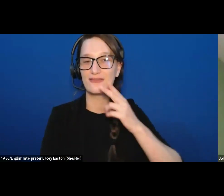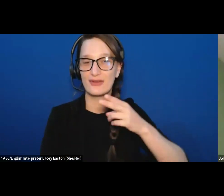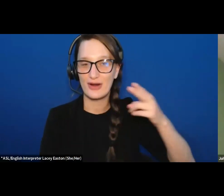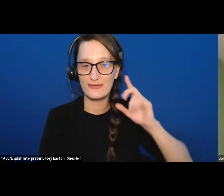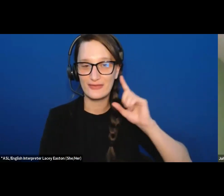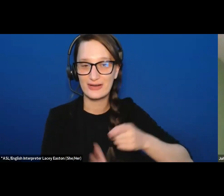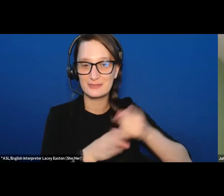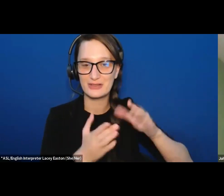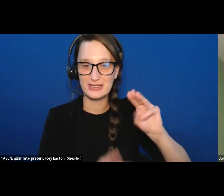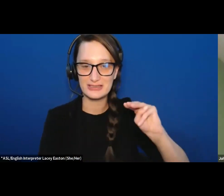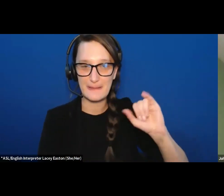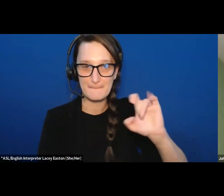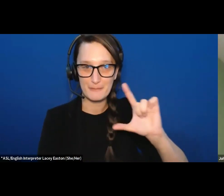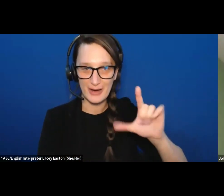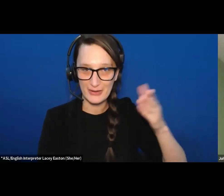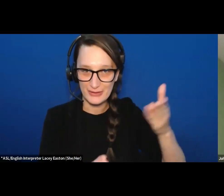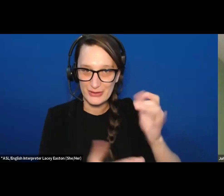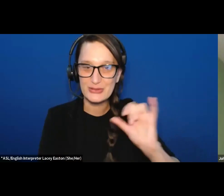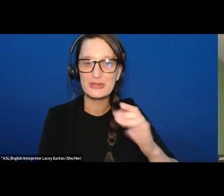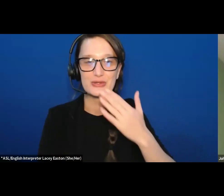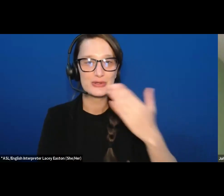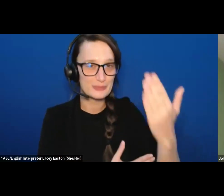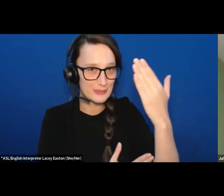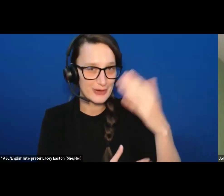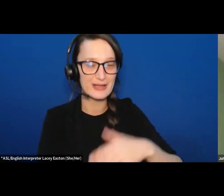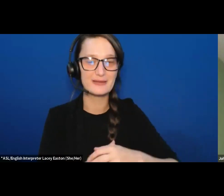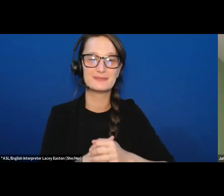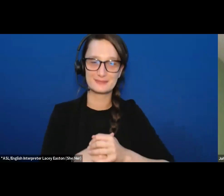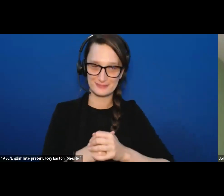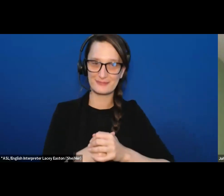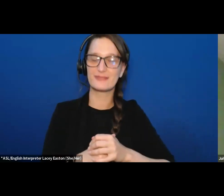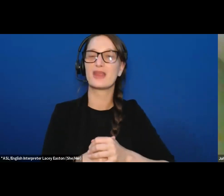morning as well. So Michael is here. Good morning. And we have